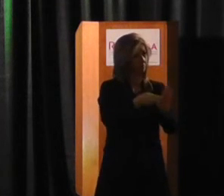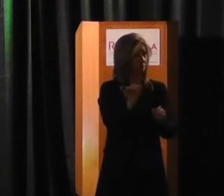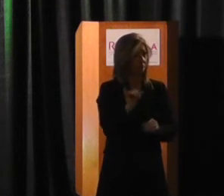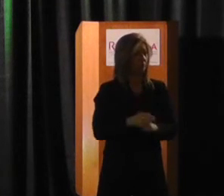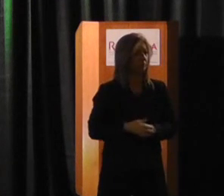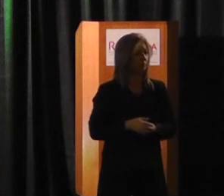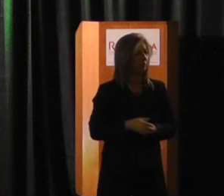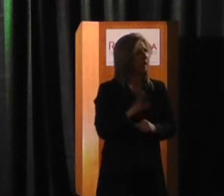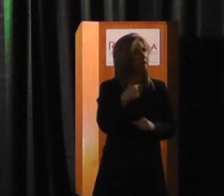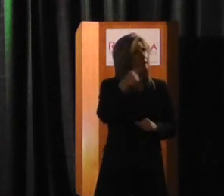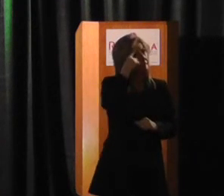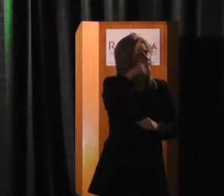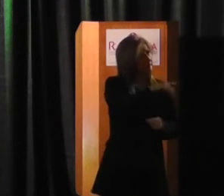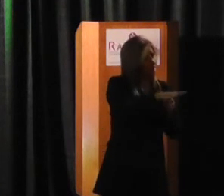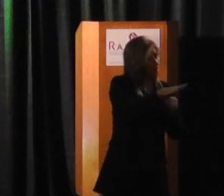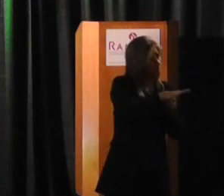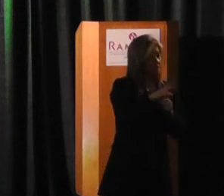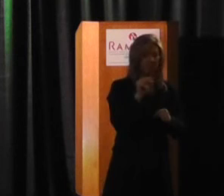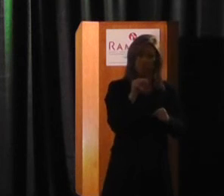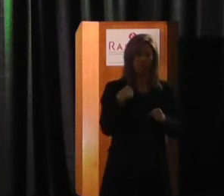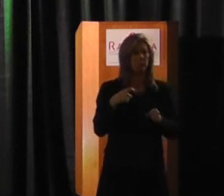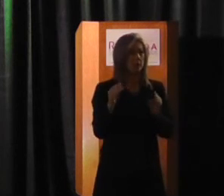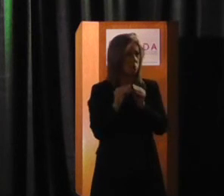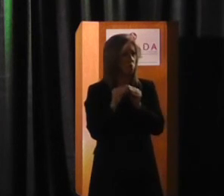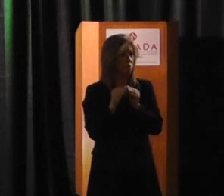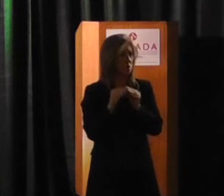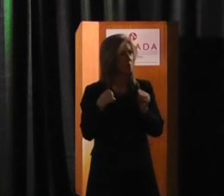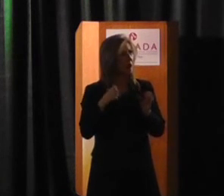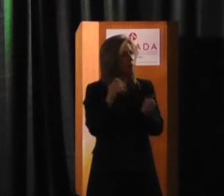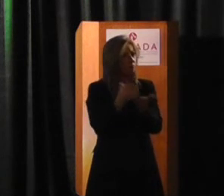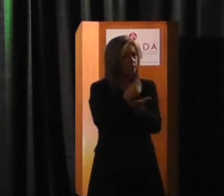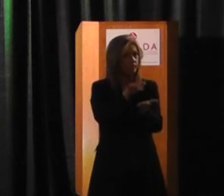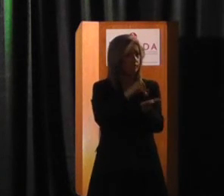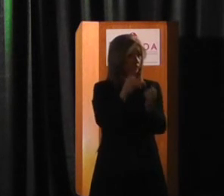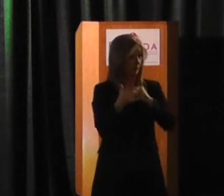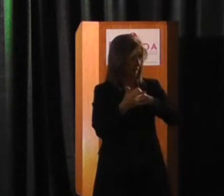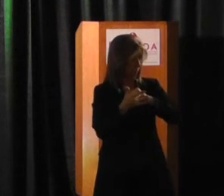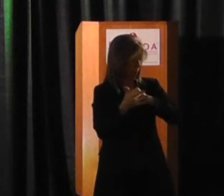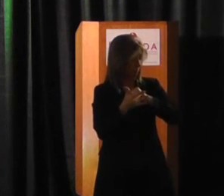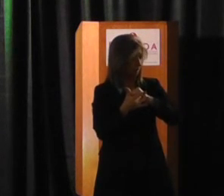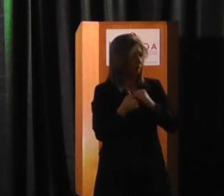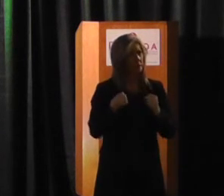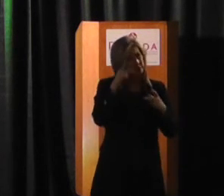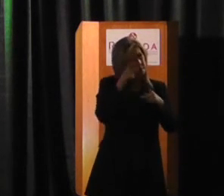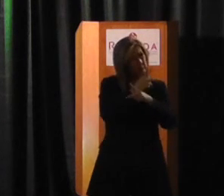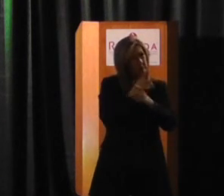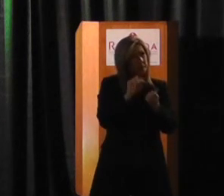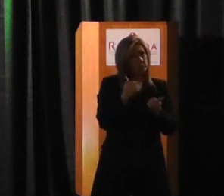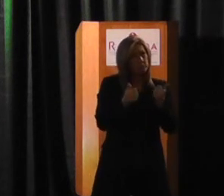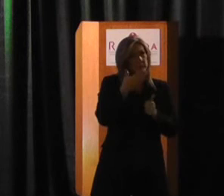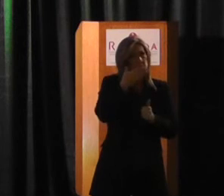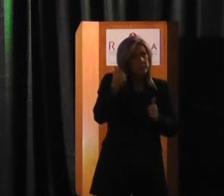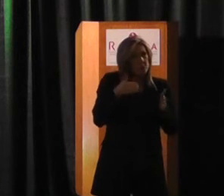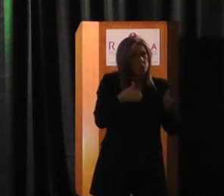But we knew we needed to do more, and we needed to use the technology to the best of its ability. We wanted to find an easy way for people to mobilize behind